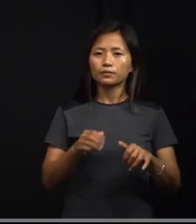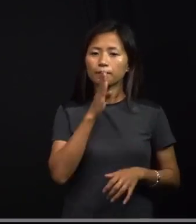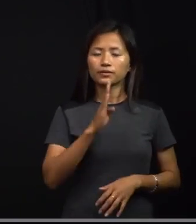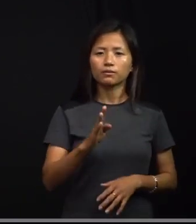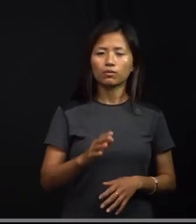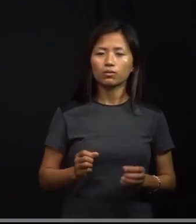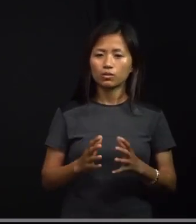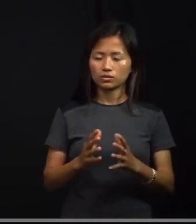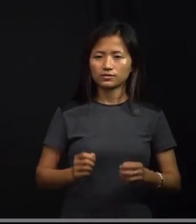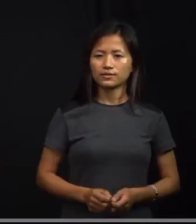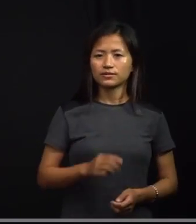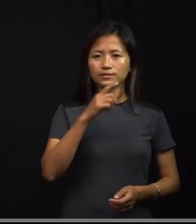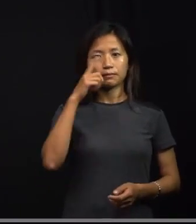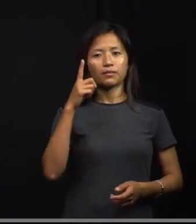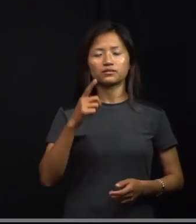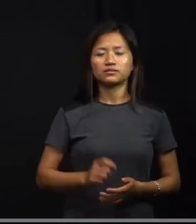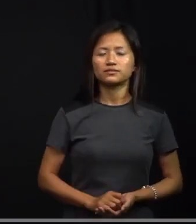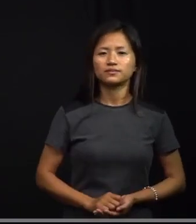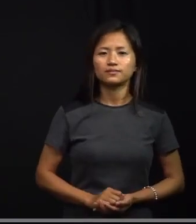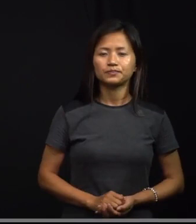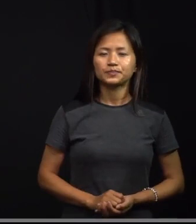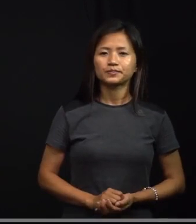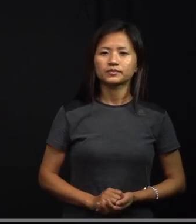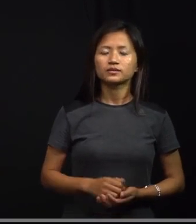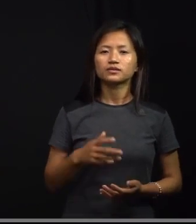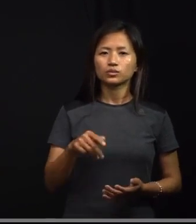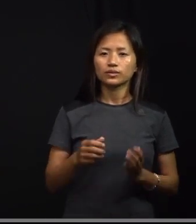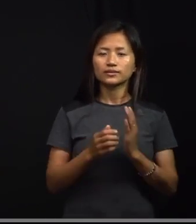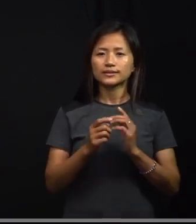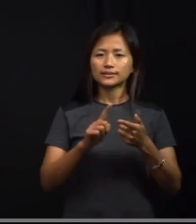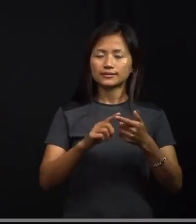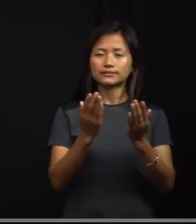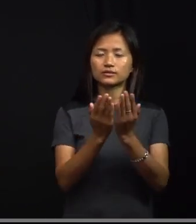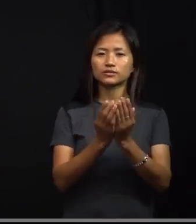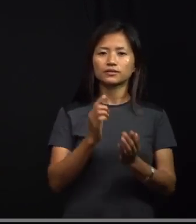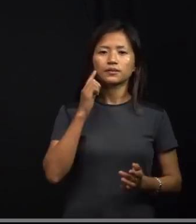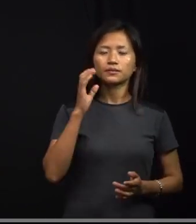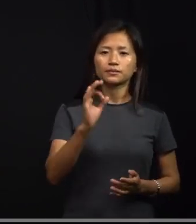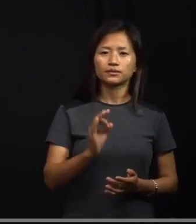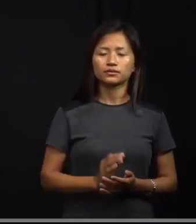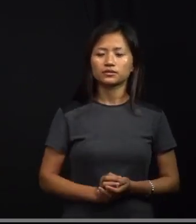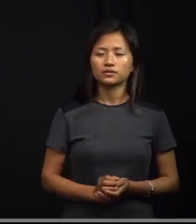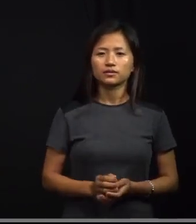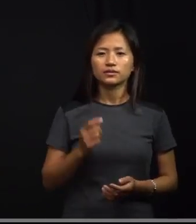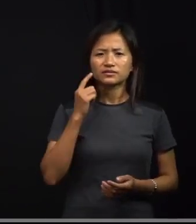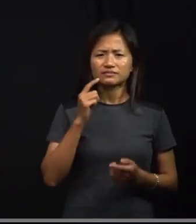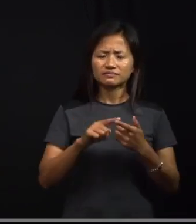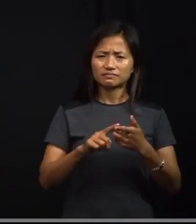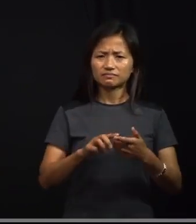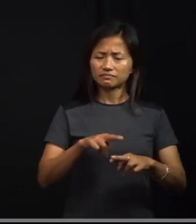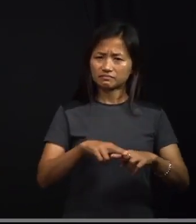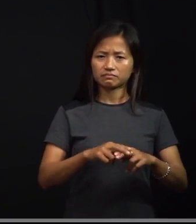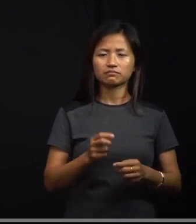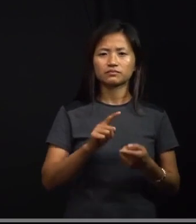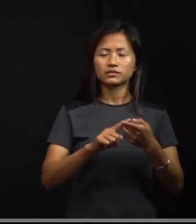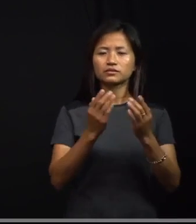smarter, in short, we can say like that, right? So that is why education is very important. If education was not important,